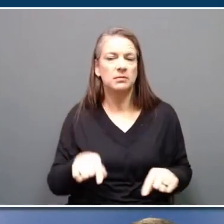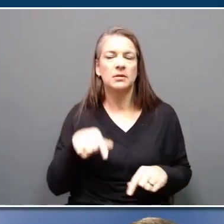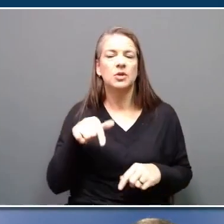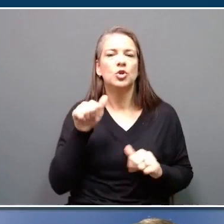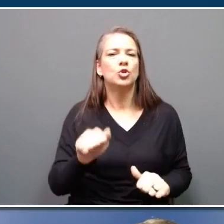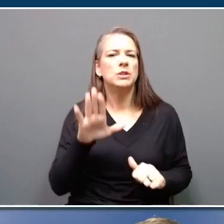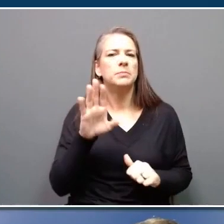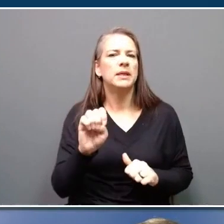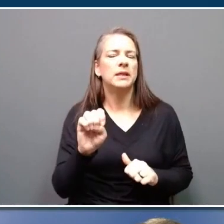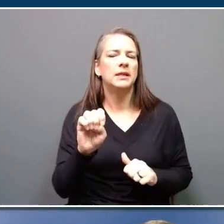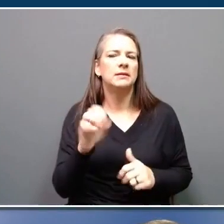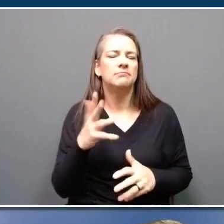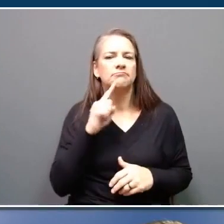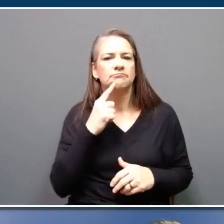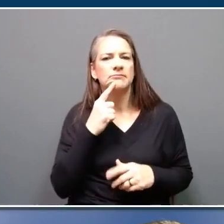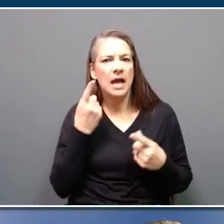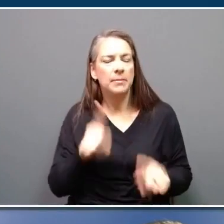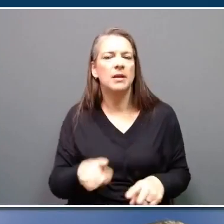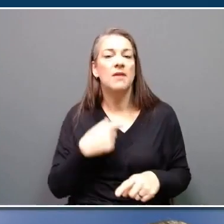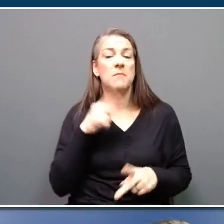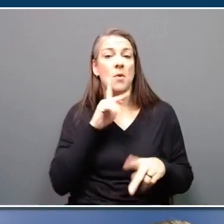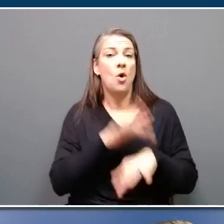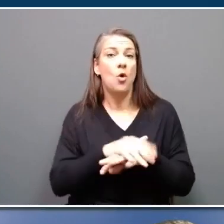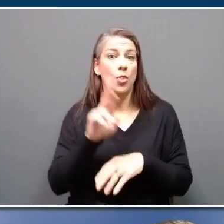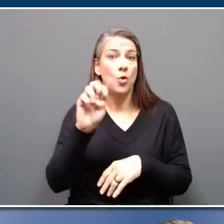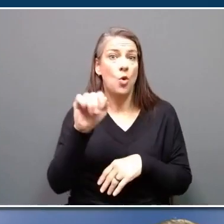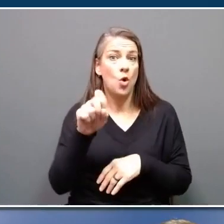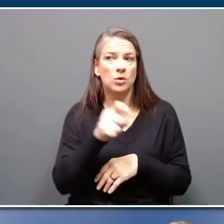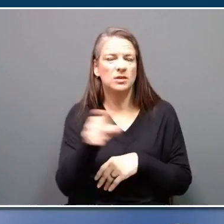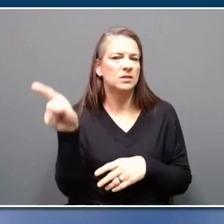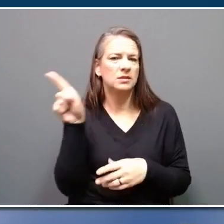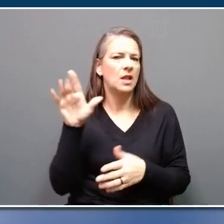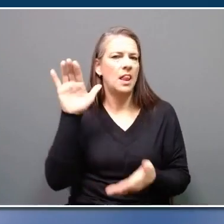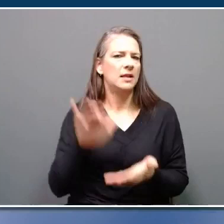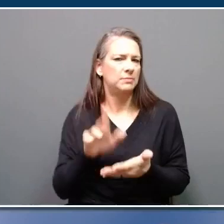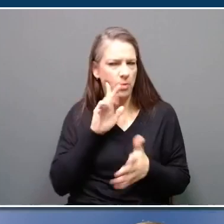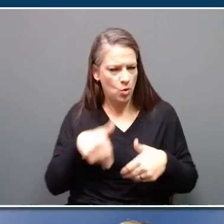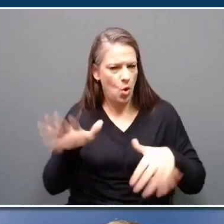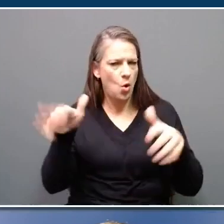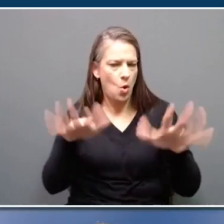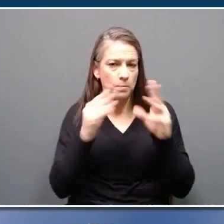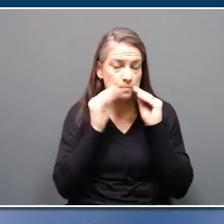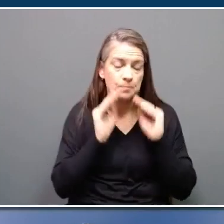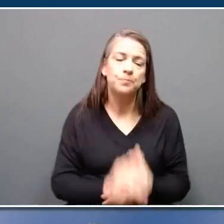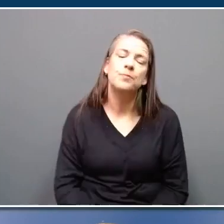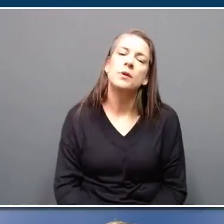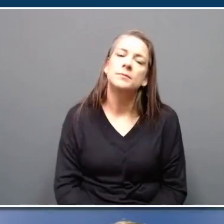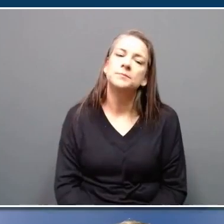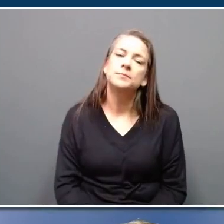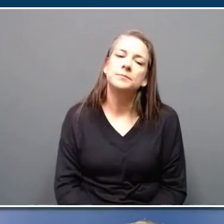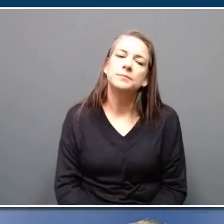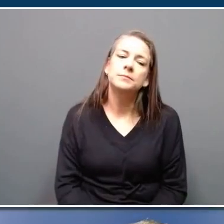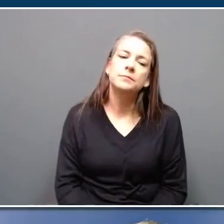event, that we have fewer people on the roads because we provided that ability to get home. The toughest part of it is going to be